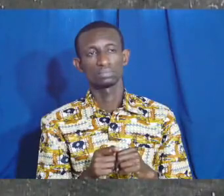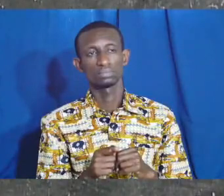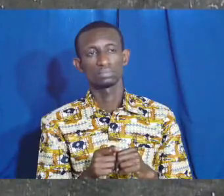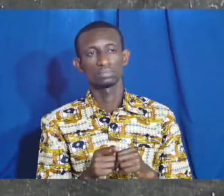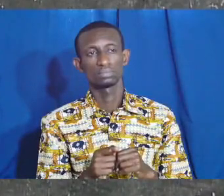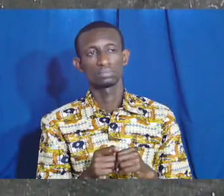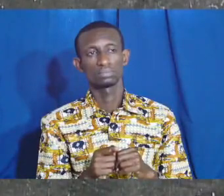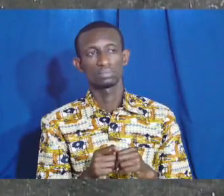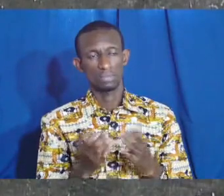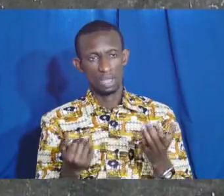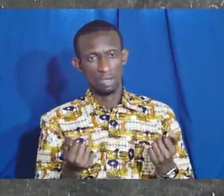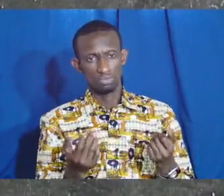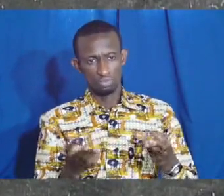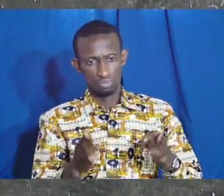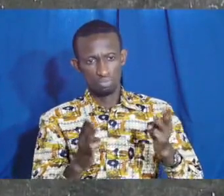are substrate